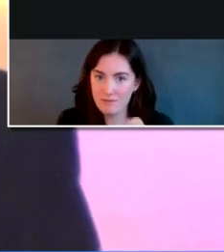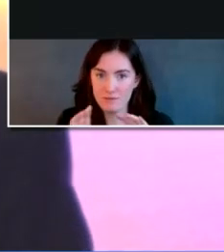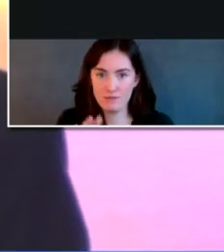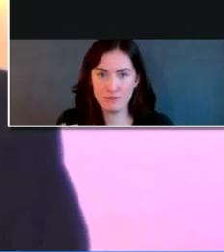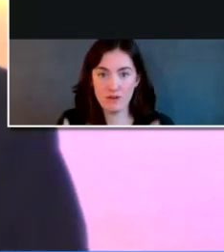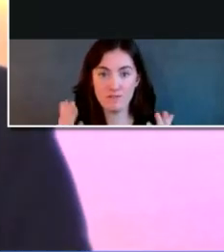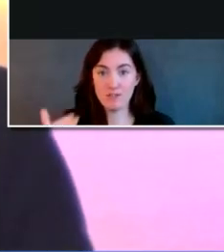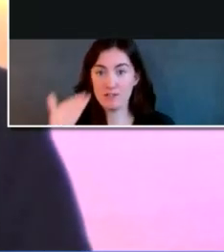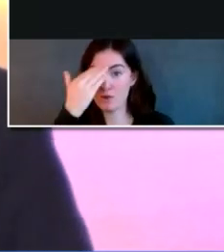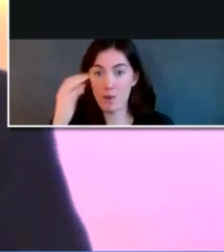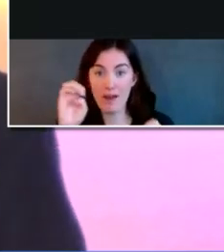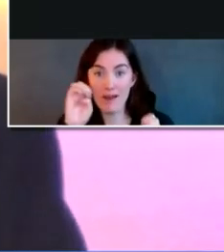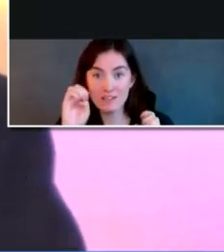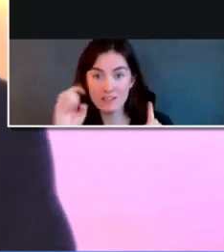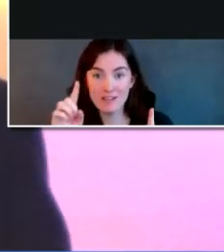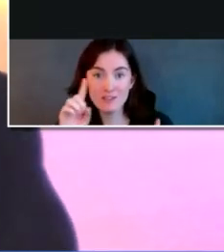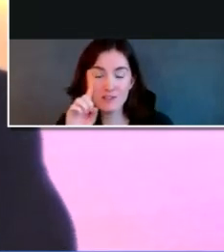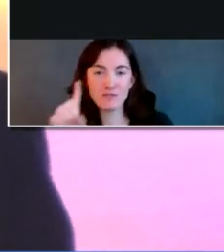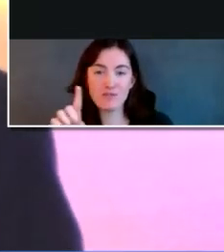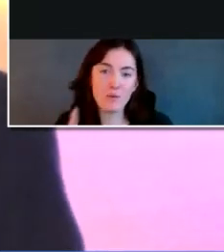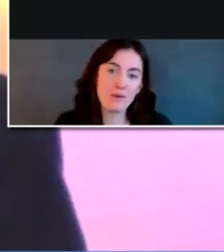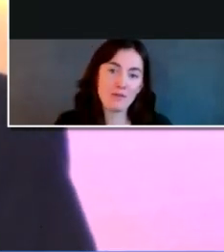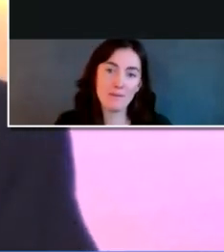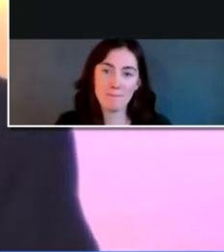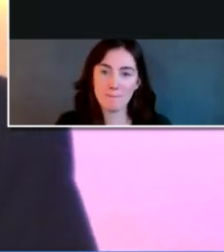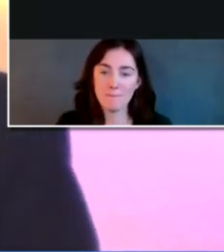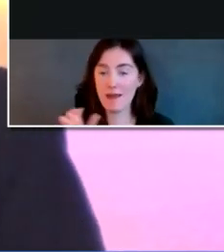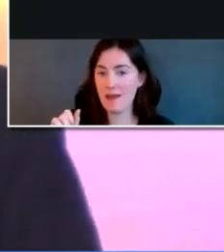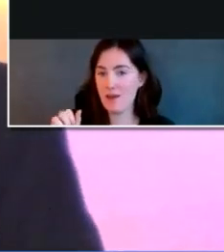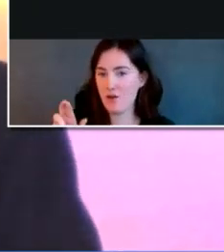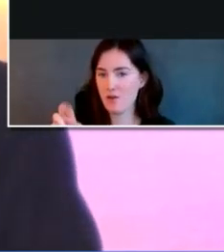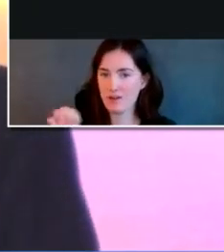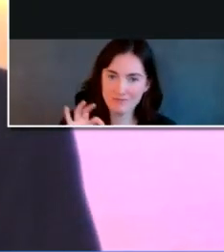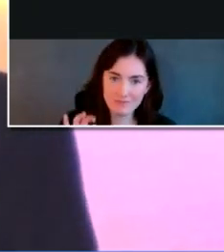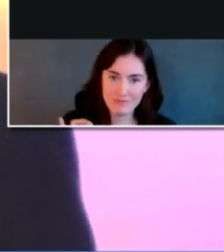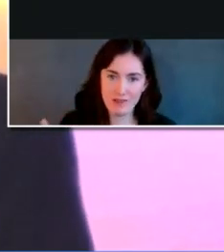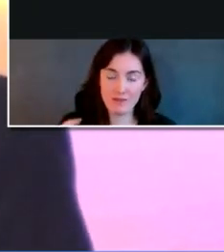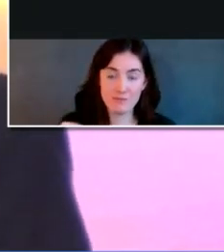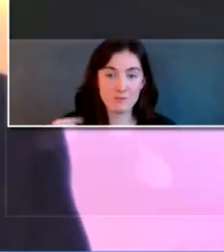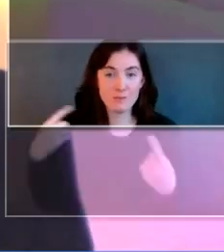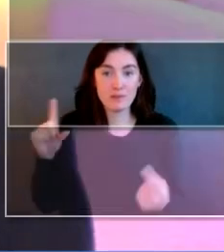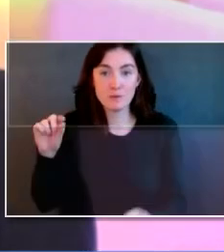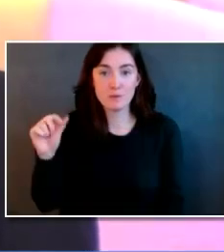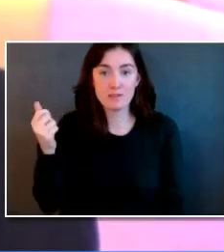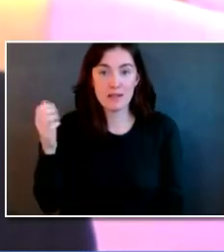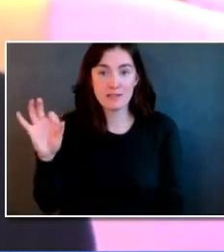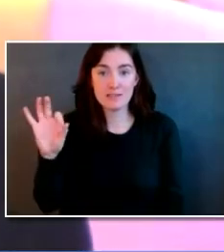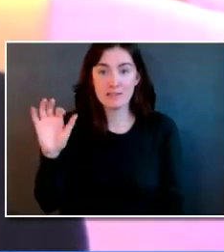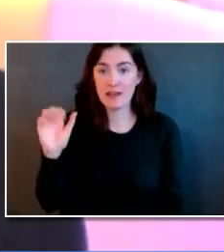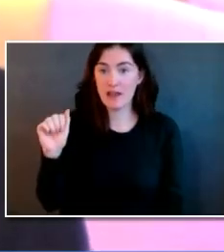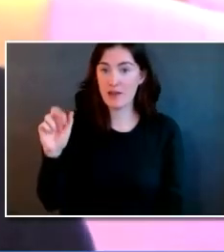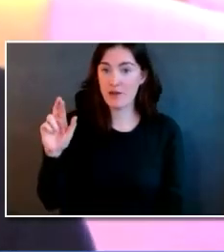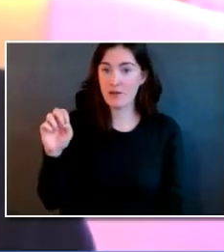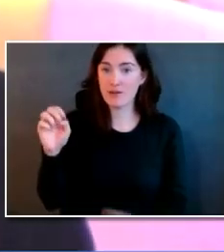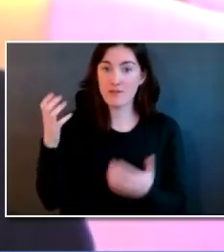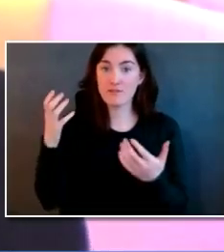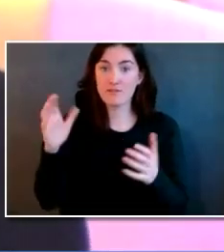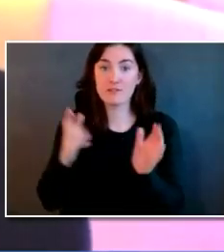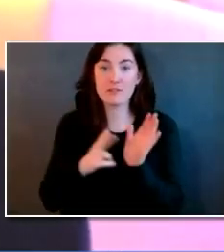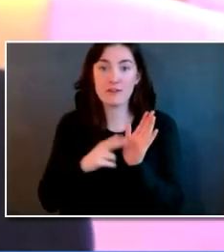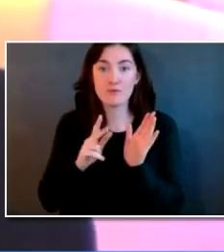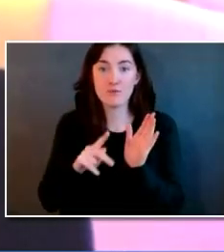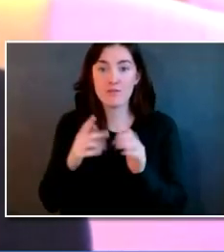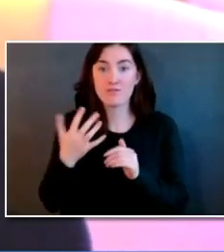that's what ARE is about. Since 2019, ARE has enrolled 5 cohorts